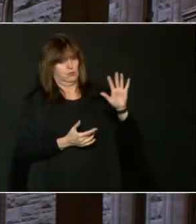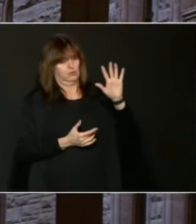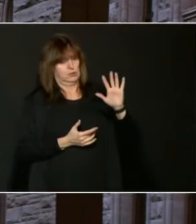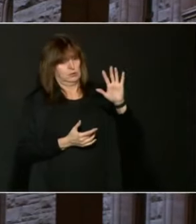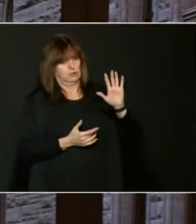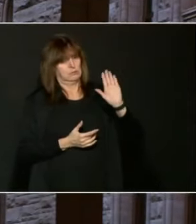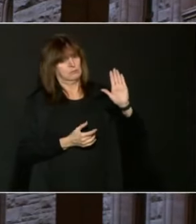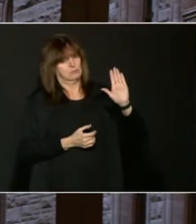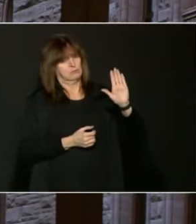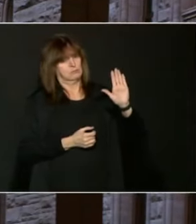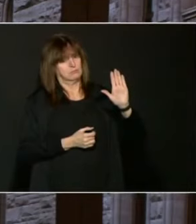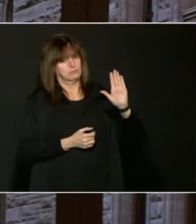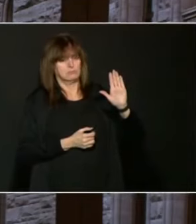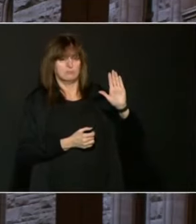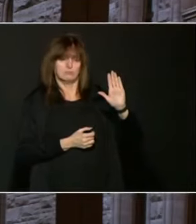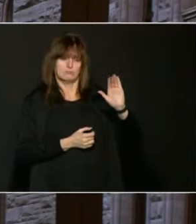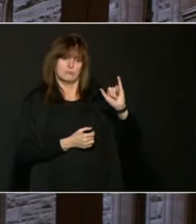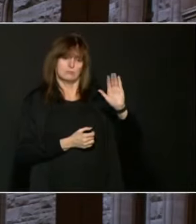to.